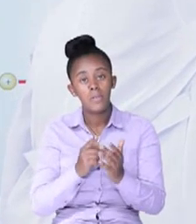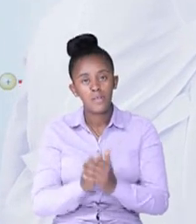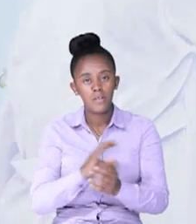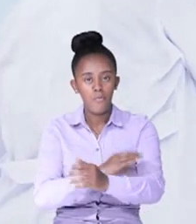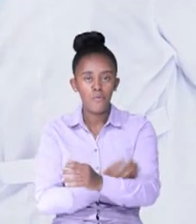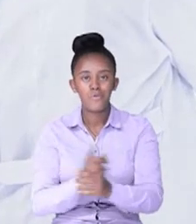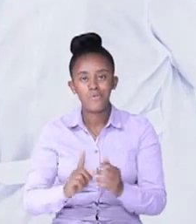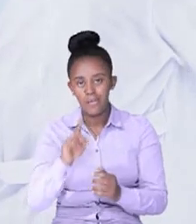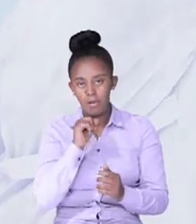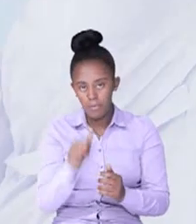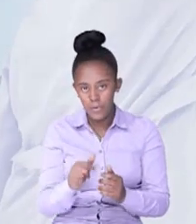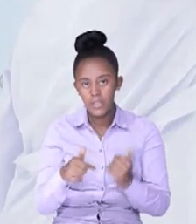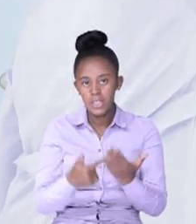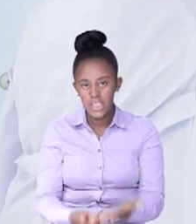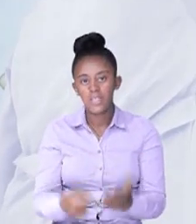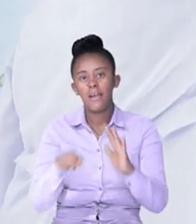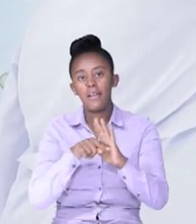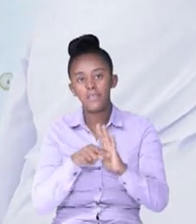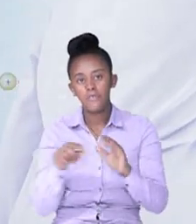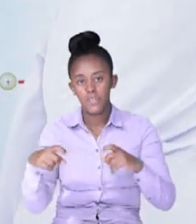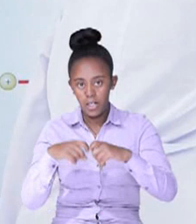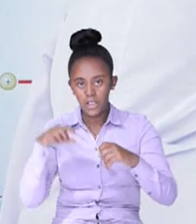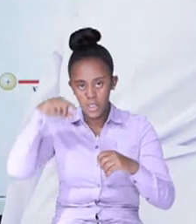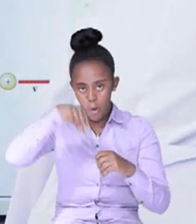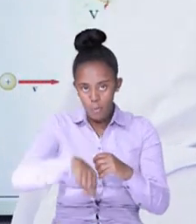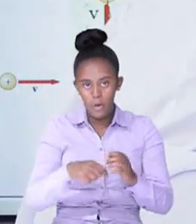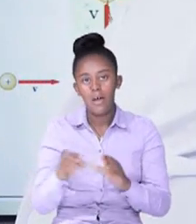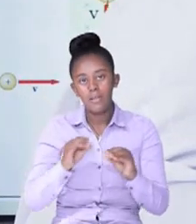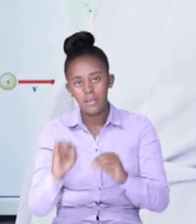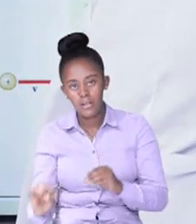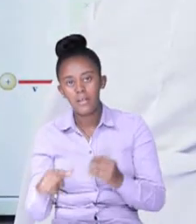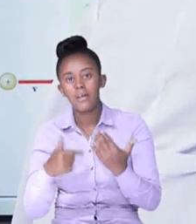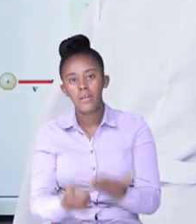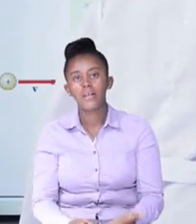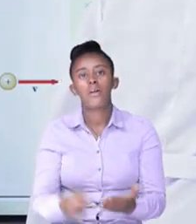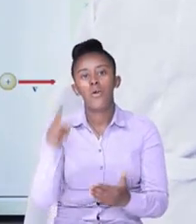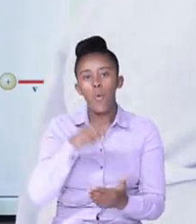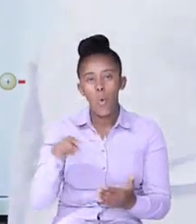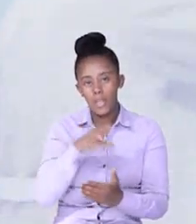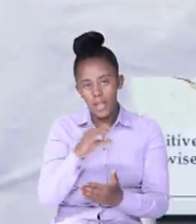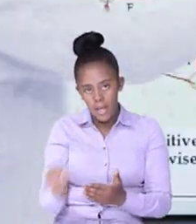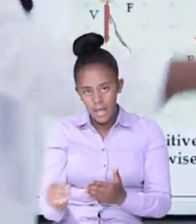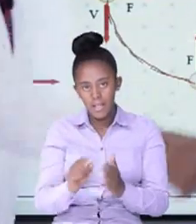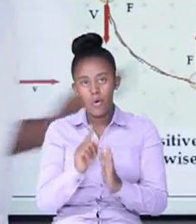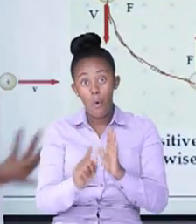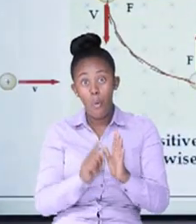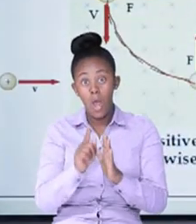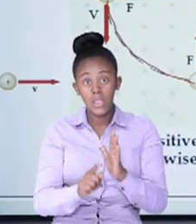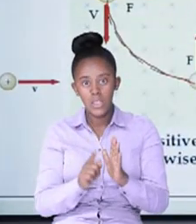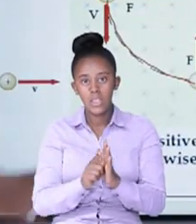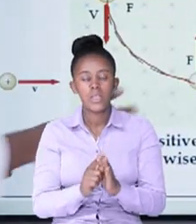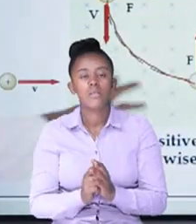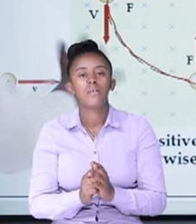not upward. Since it is a negative charge, it's downward. So it's acting downwards and tends to rotate and forms clockwise